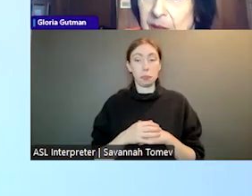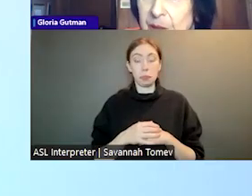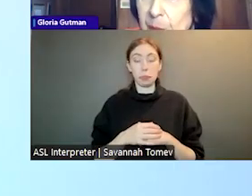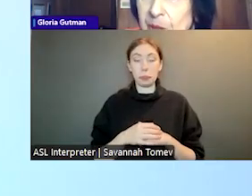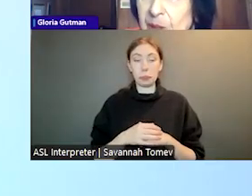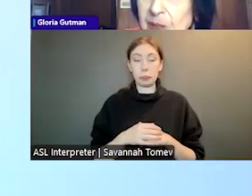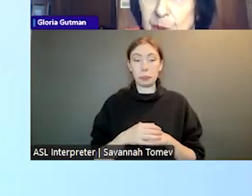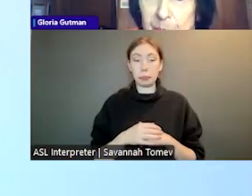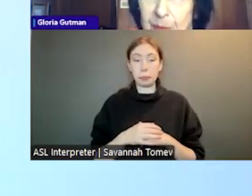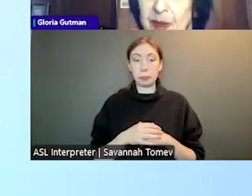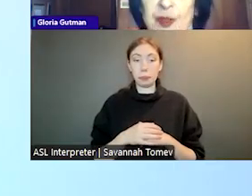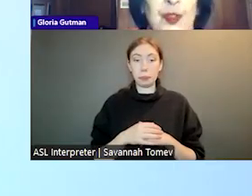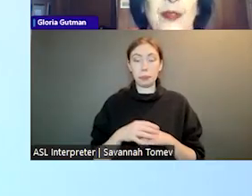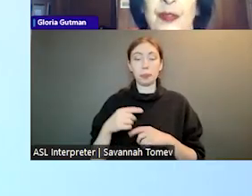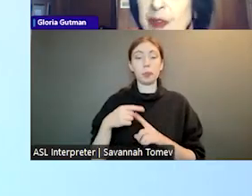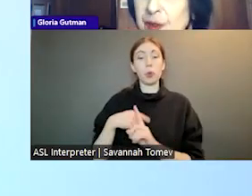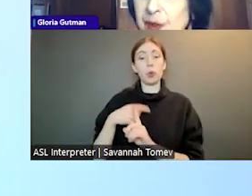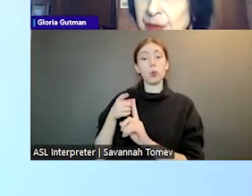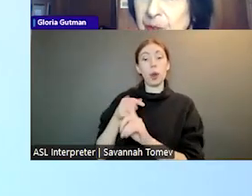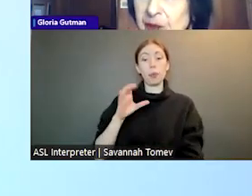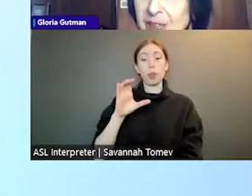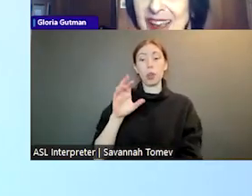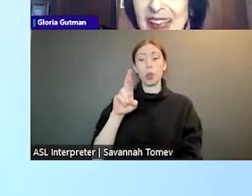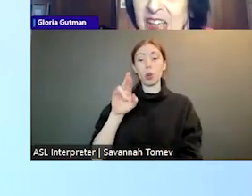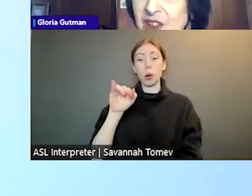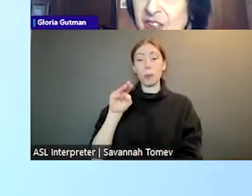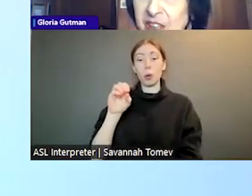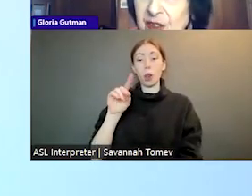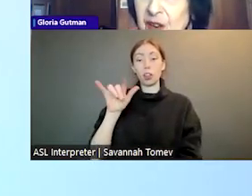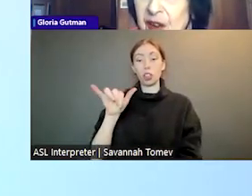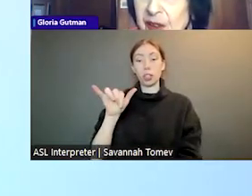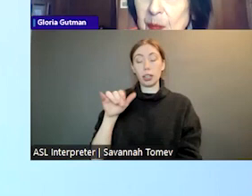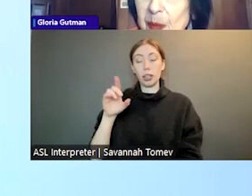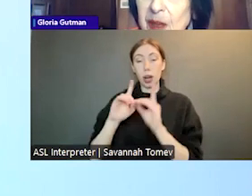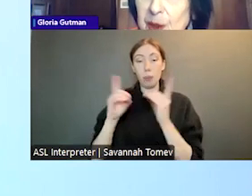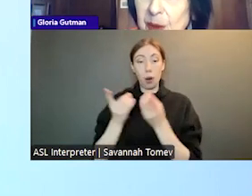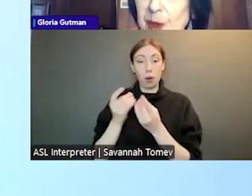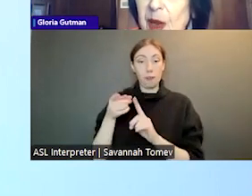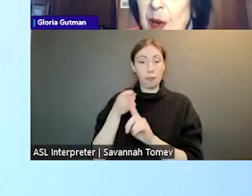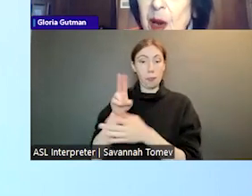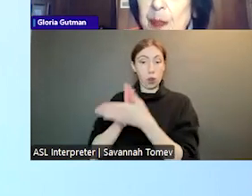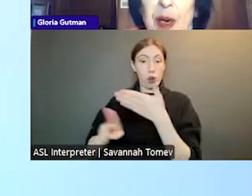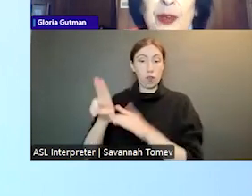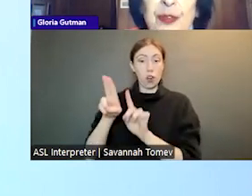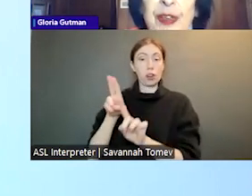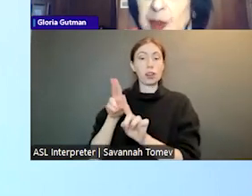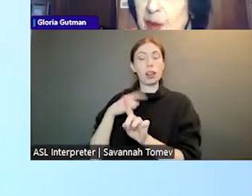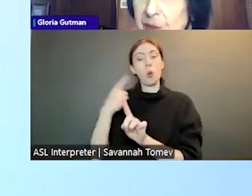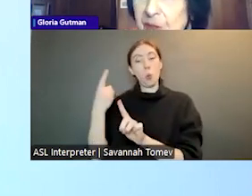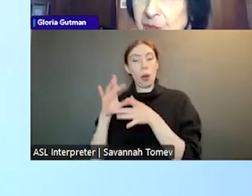the criminology department at Simon Fraser University indicates that male spouse